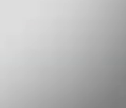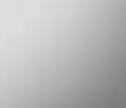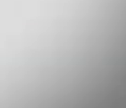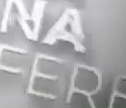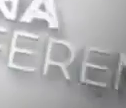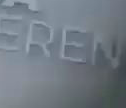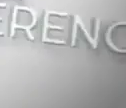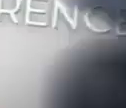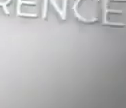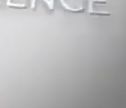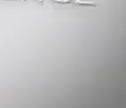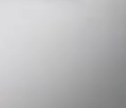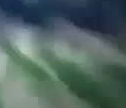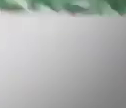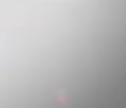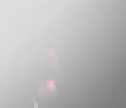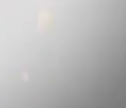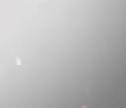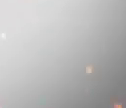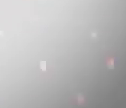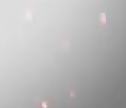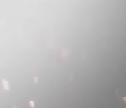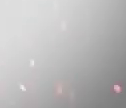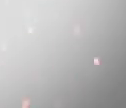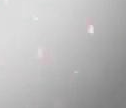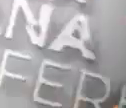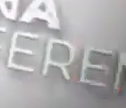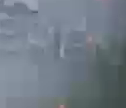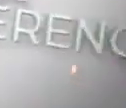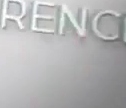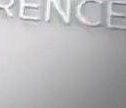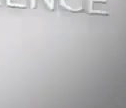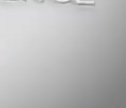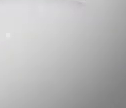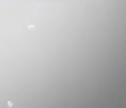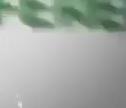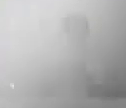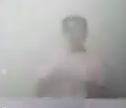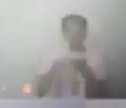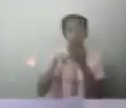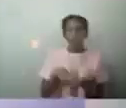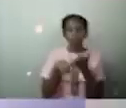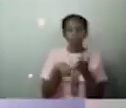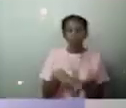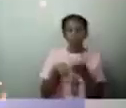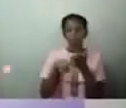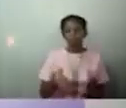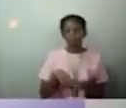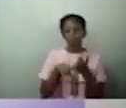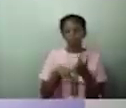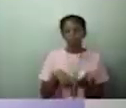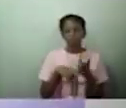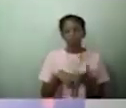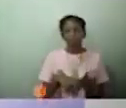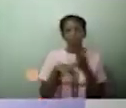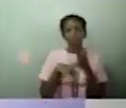Church, we are going to pray. You see, the great Babylon is taking